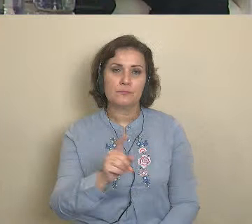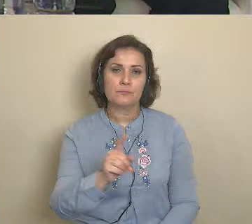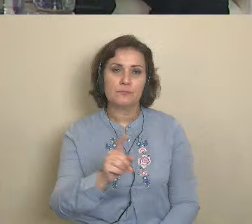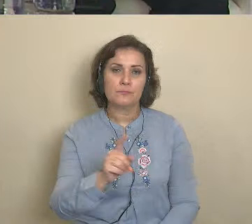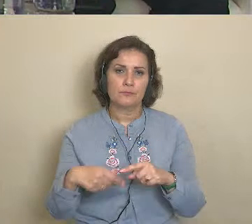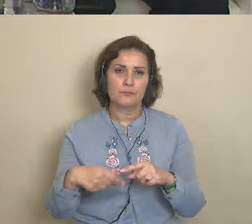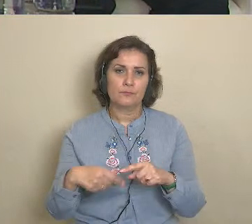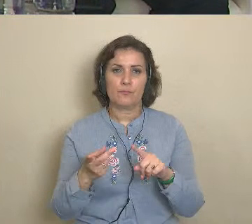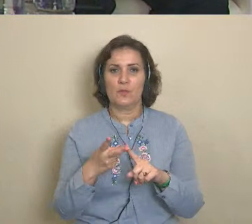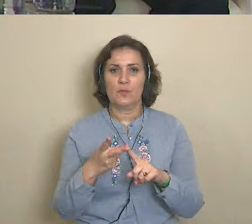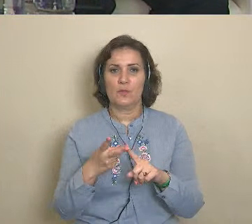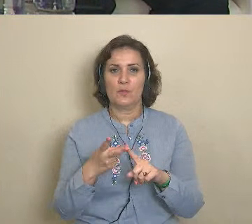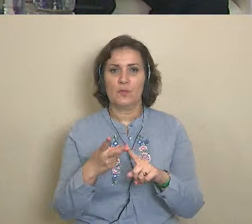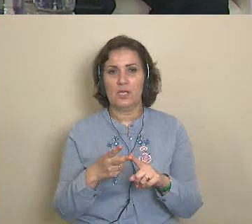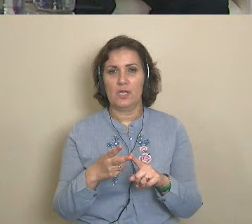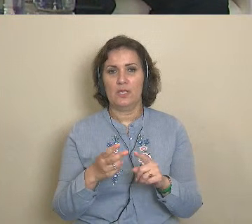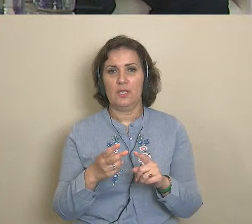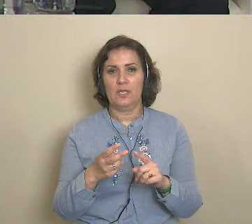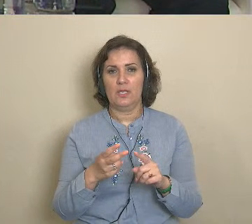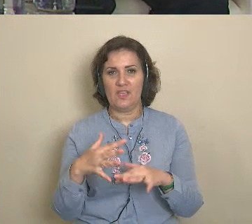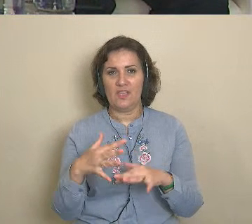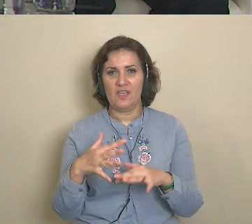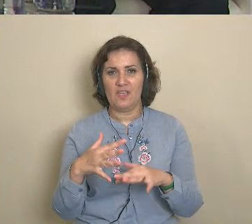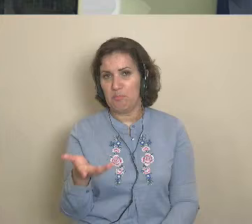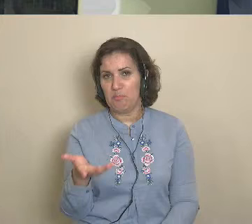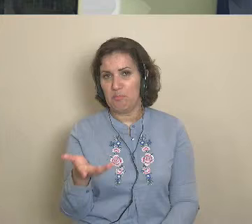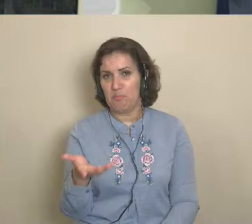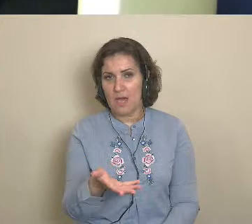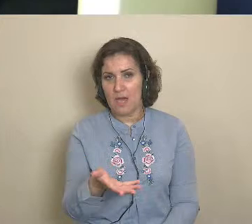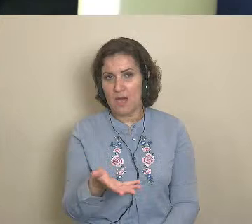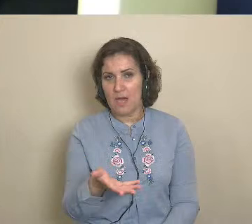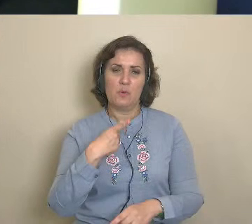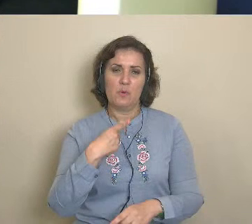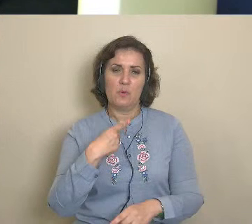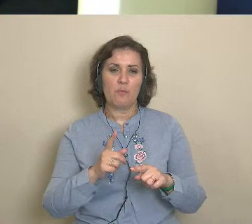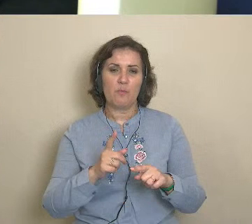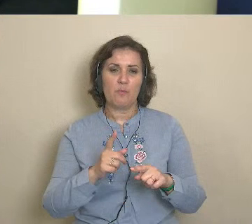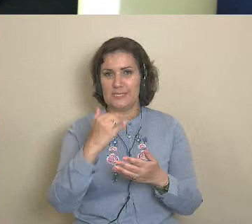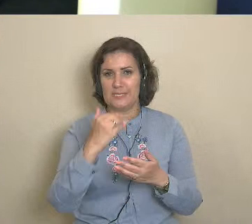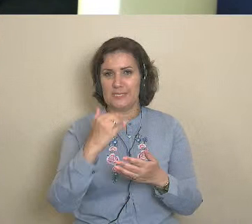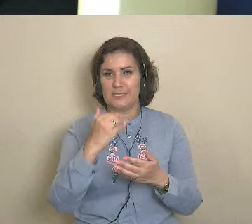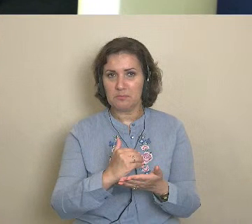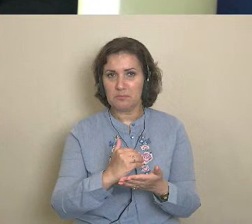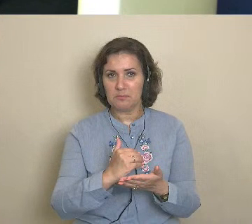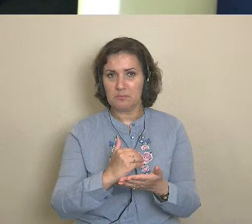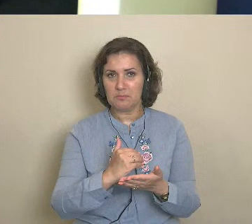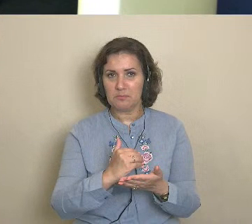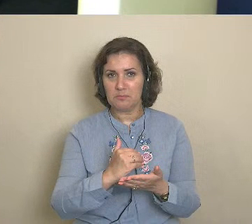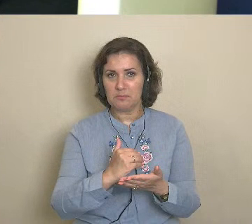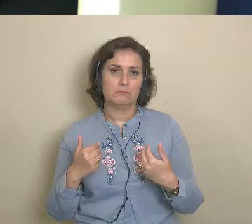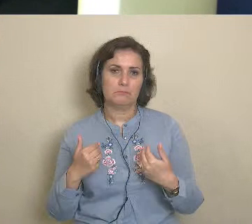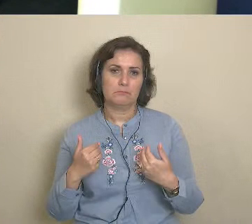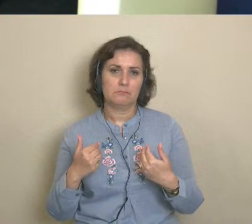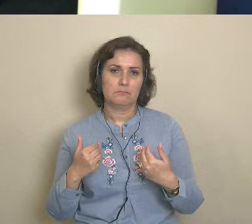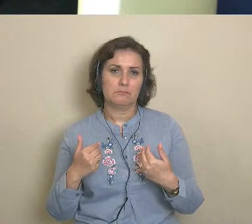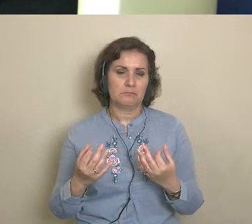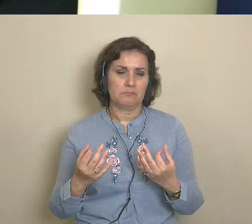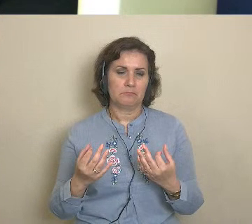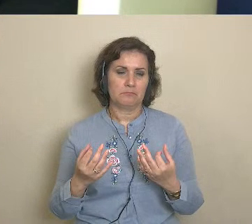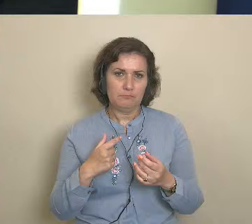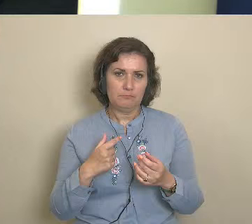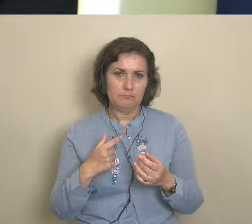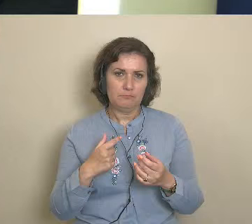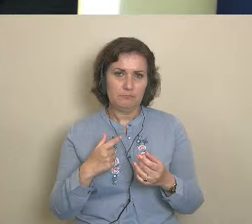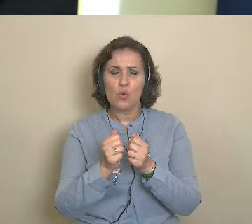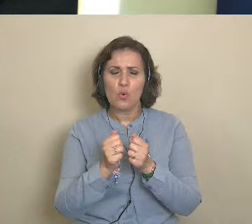protected, so they are not endangered. This is the second webinar when we are talking about the safety aspects. But I think that